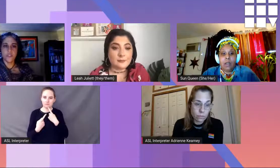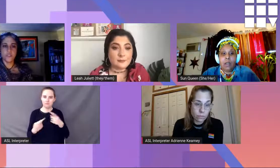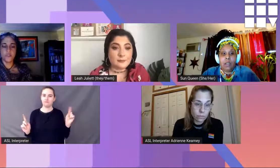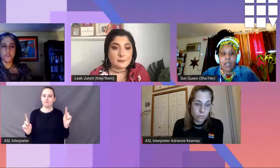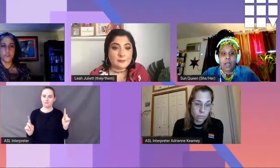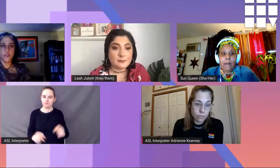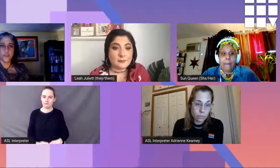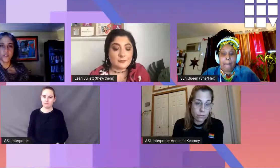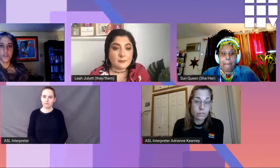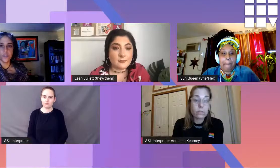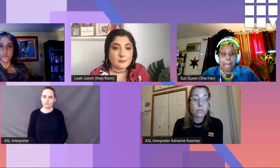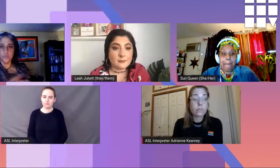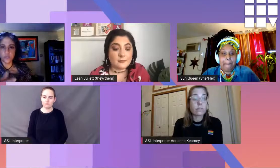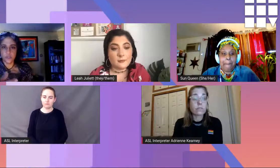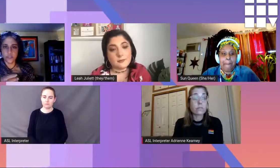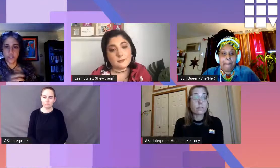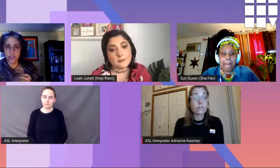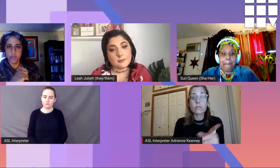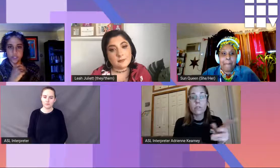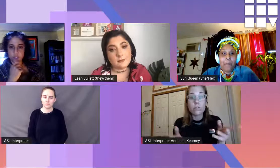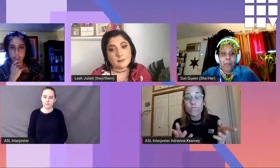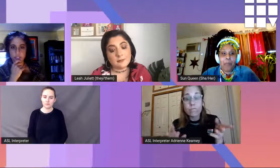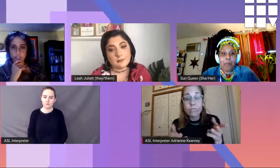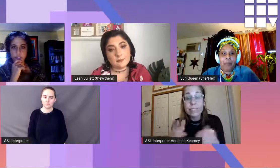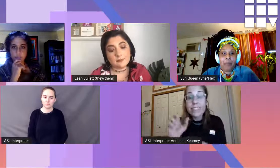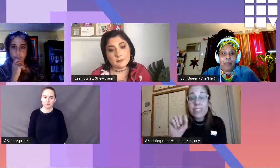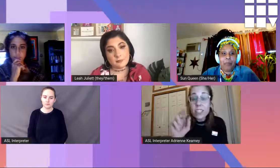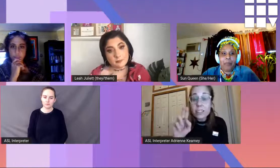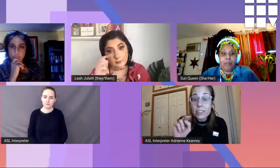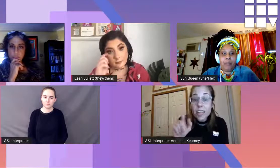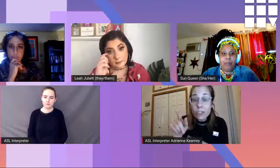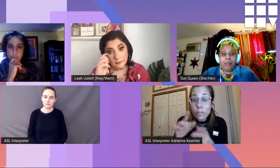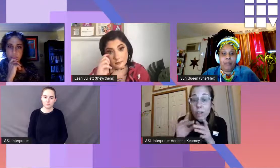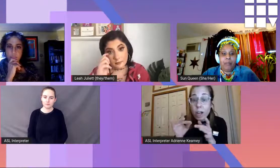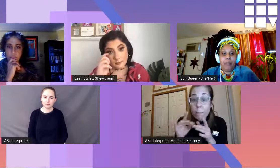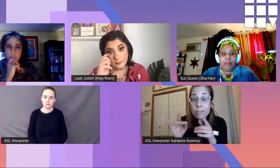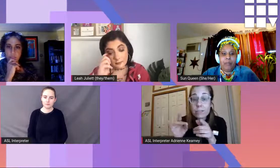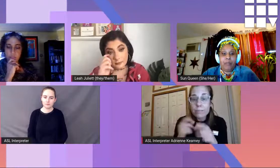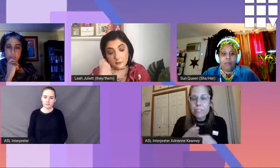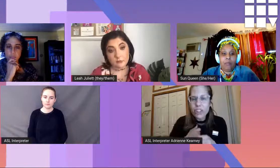And you said something earlier. Son, you had something to say? I'm sorry.